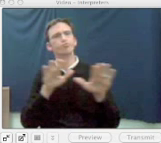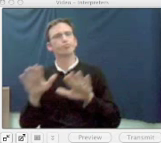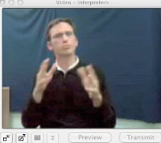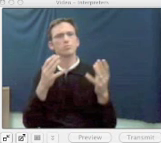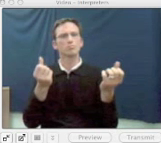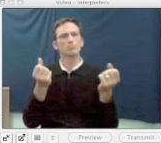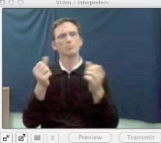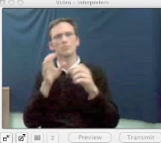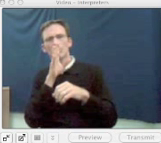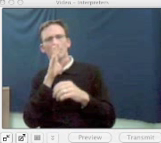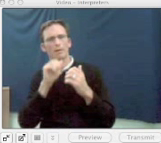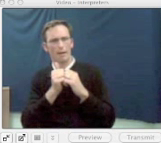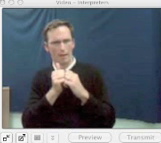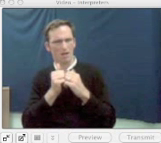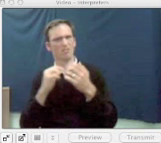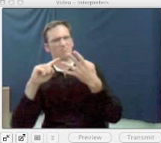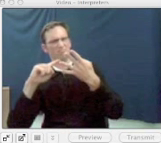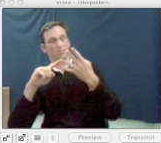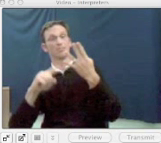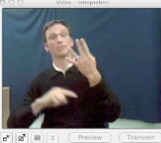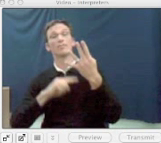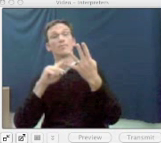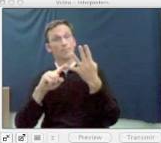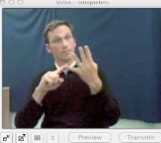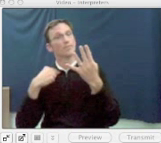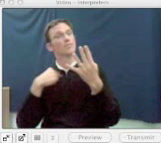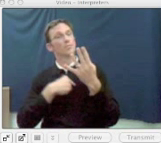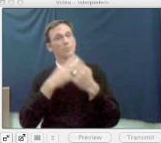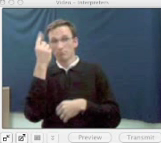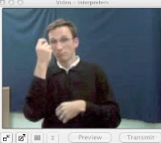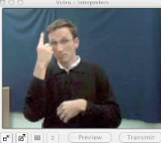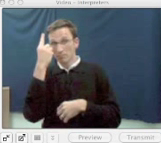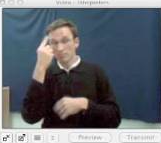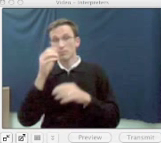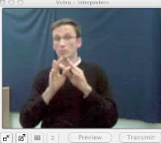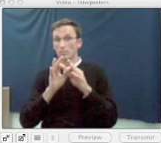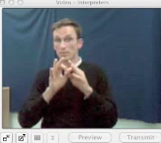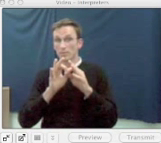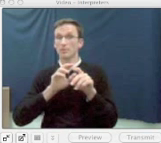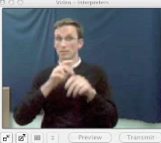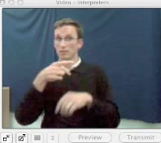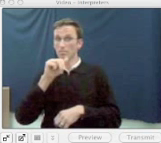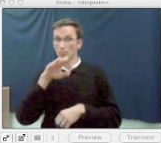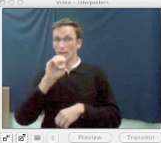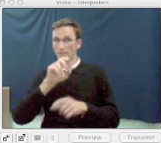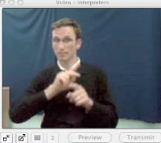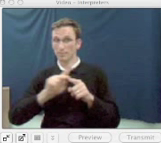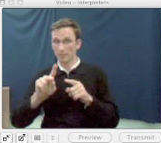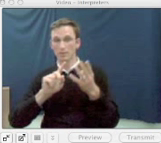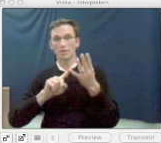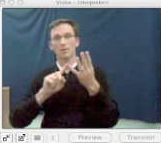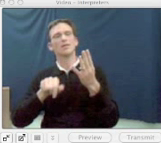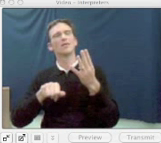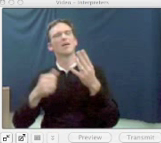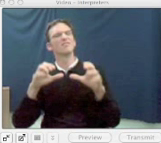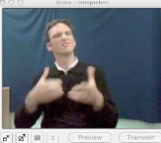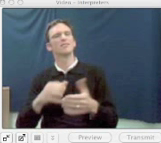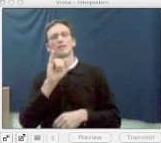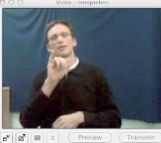And last category, because we appreciate interpreting as a practice profession, is the intrapersonal